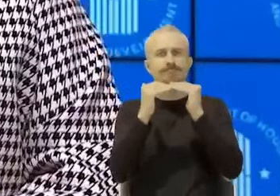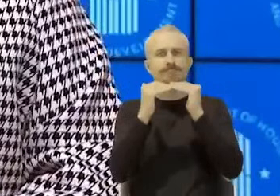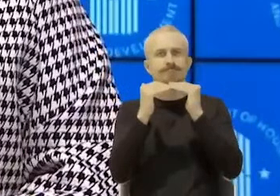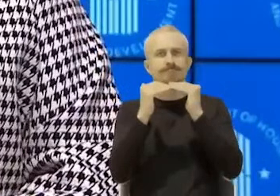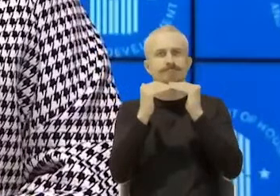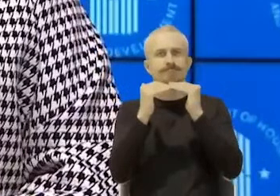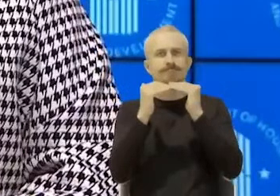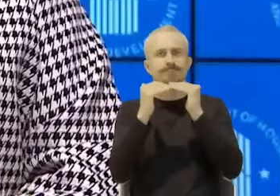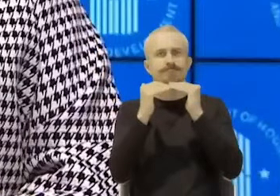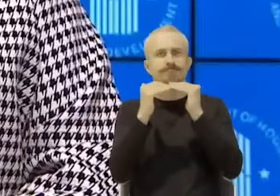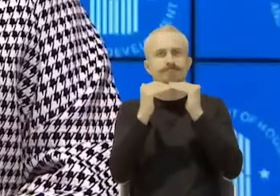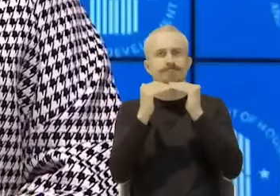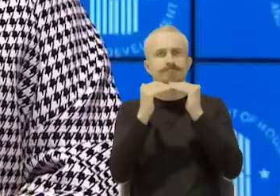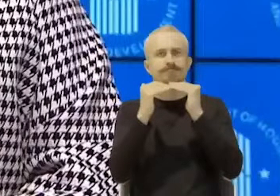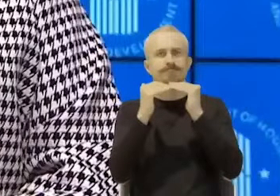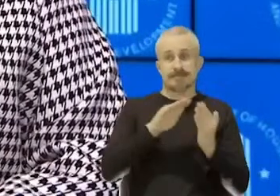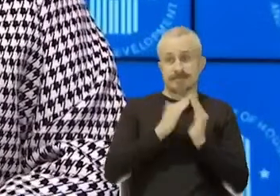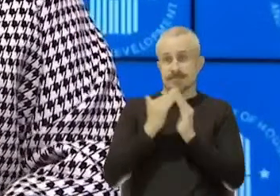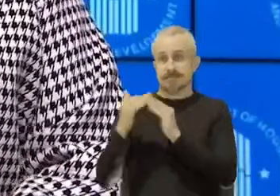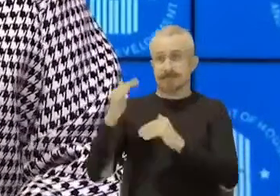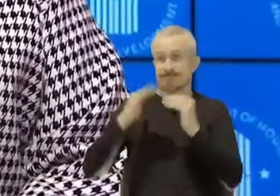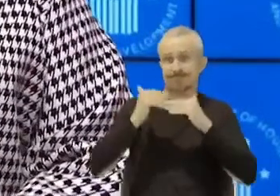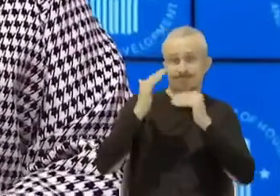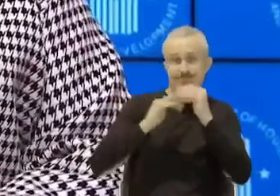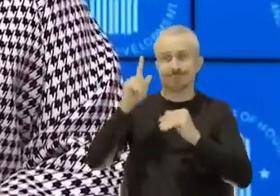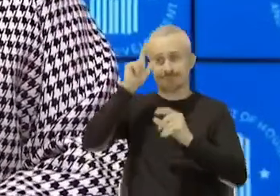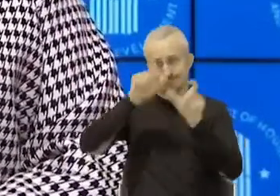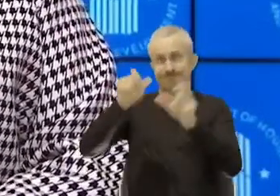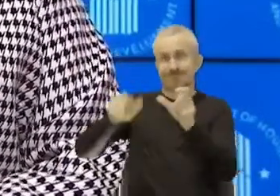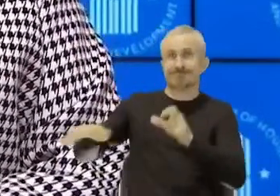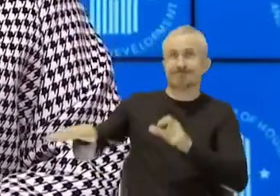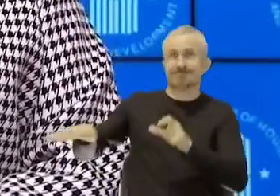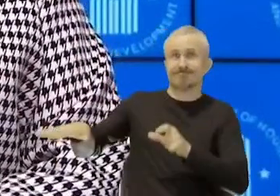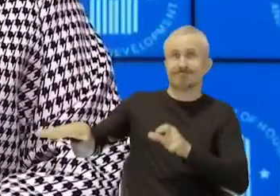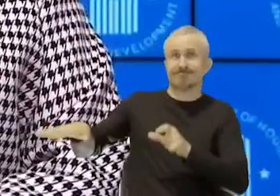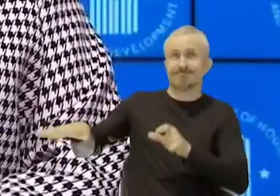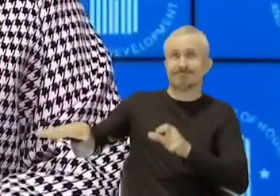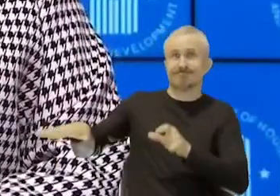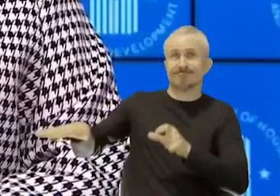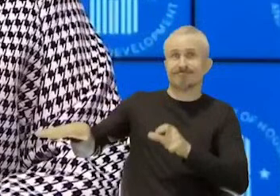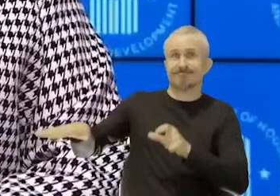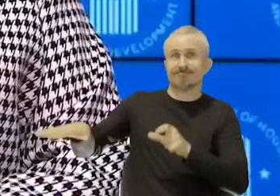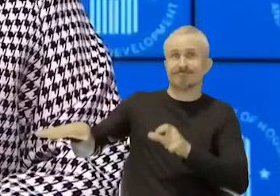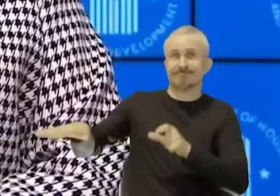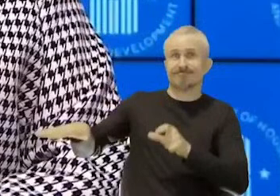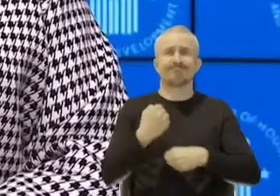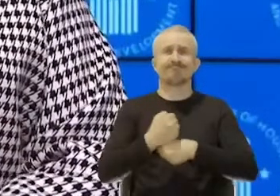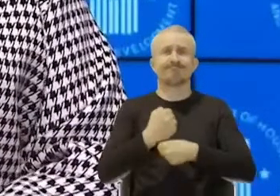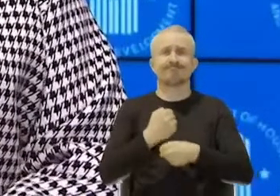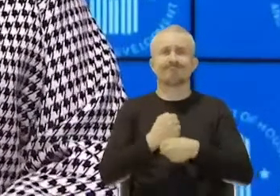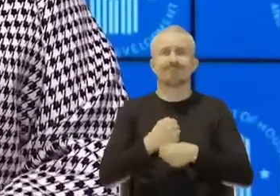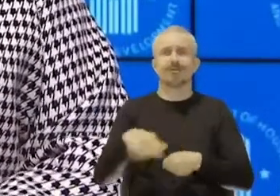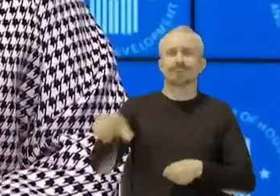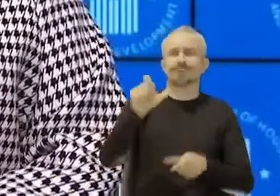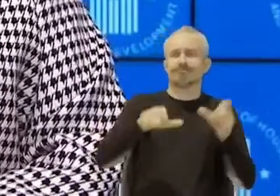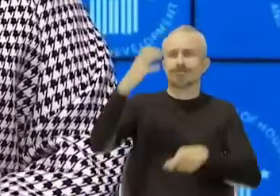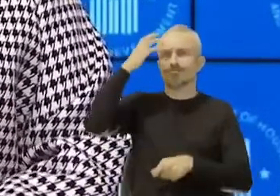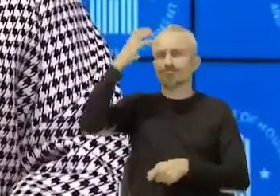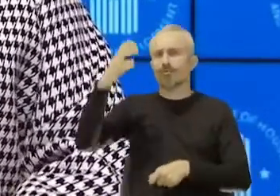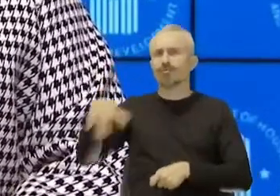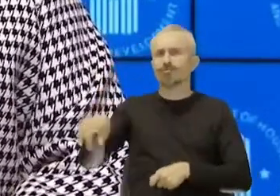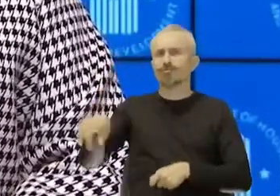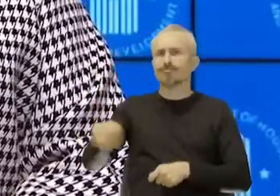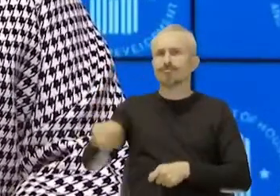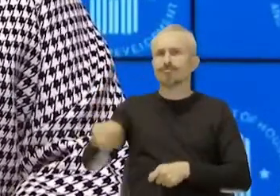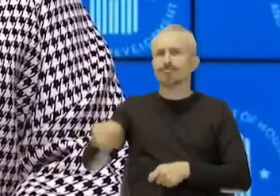communities. While some governments press for public surveillance and censorship, the United States stands with the Global Declaration